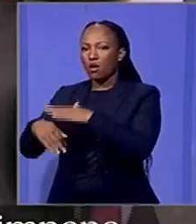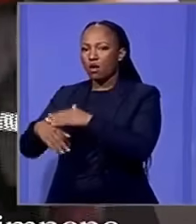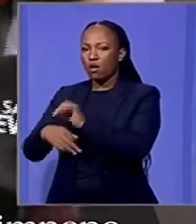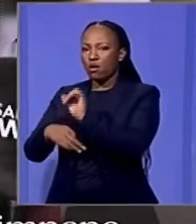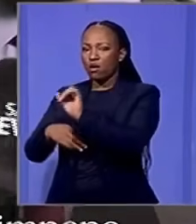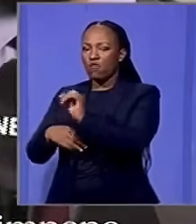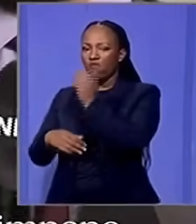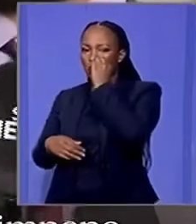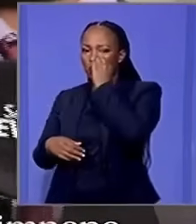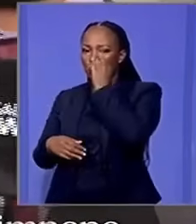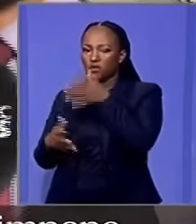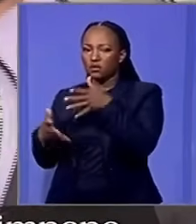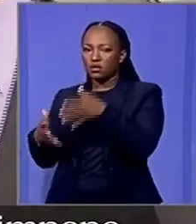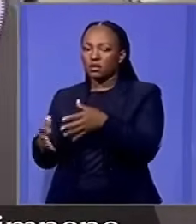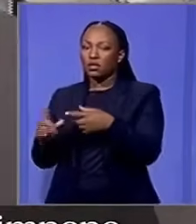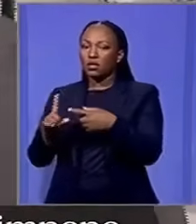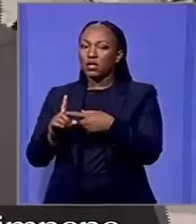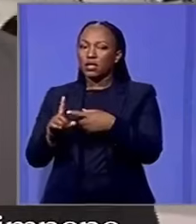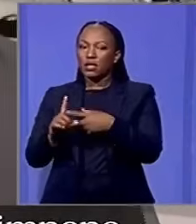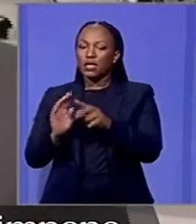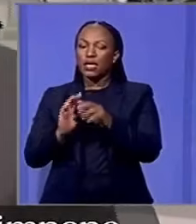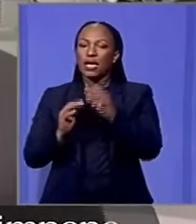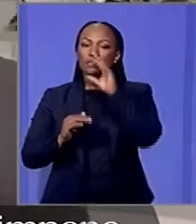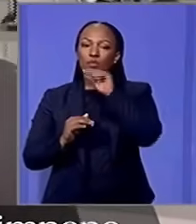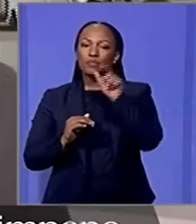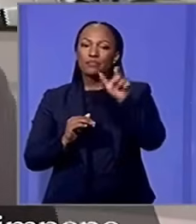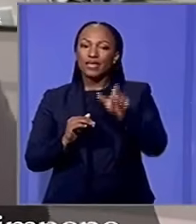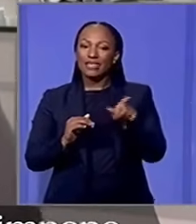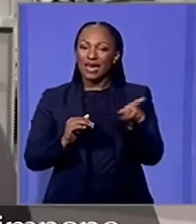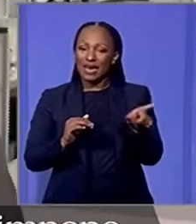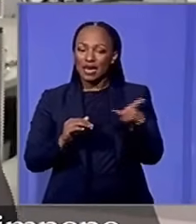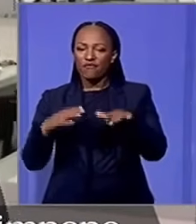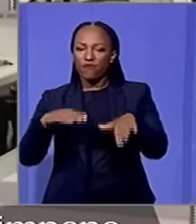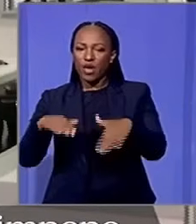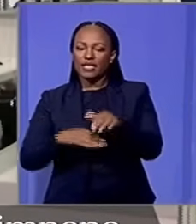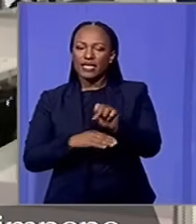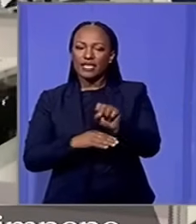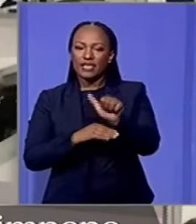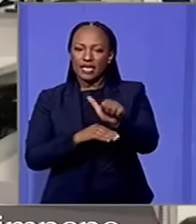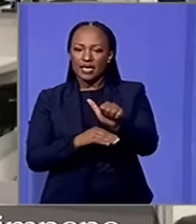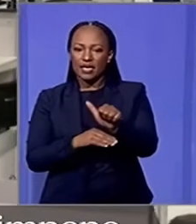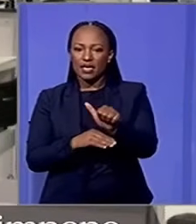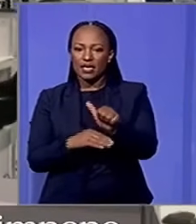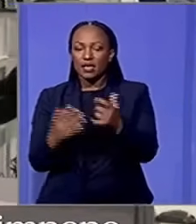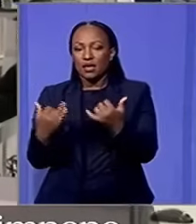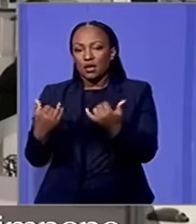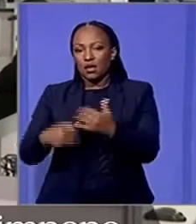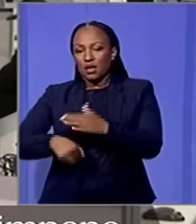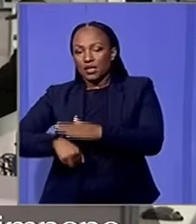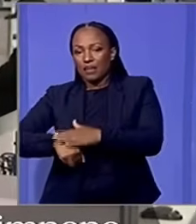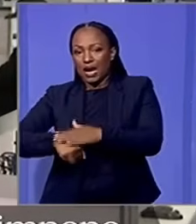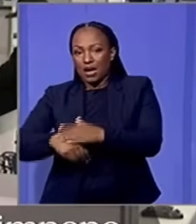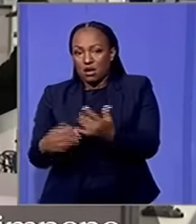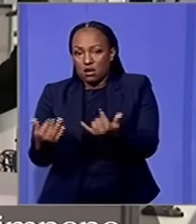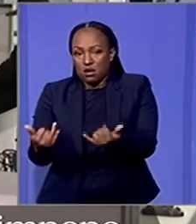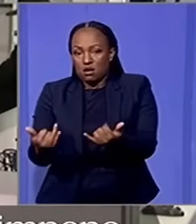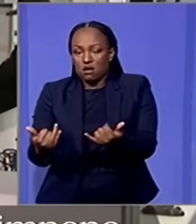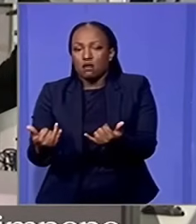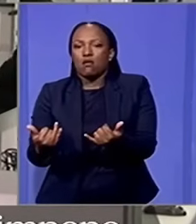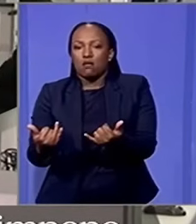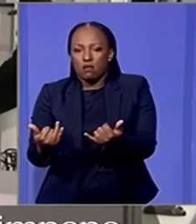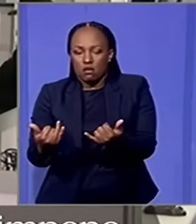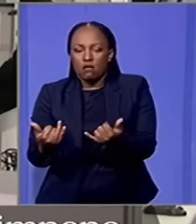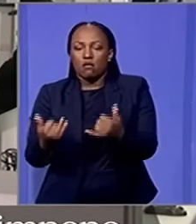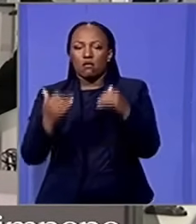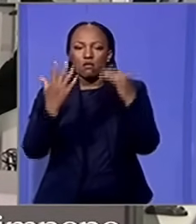ya dikgang ke sebueledi sa mokgatlho wa Action SA Matile Mako mme ka se sebaka go kgobokanya ga